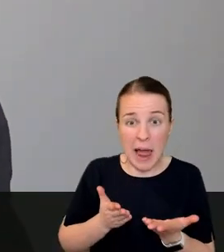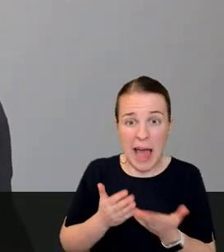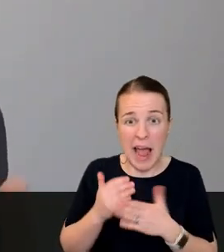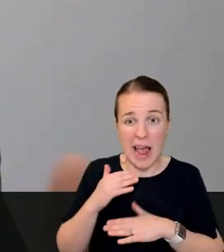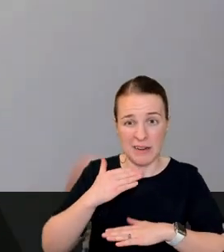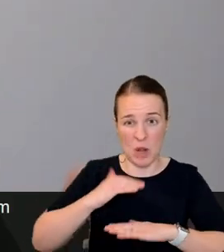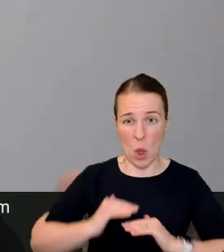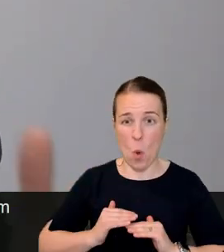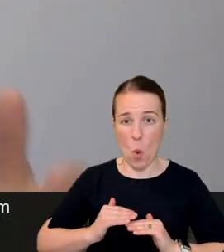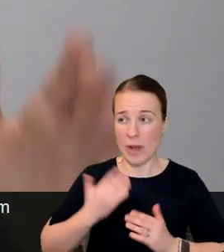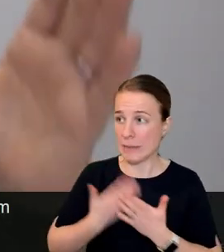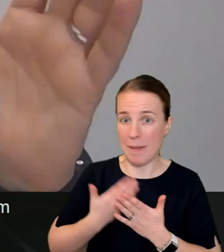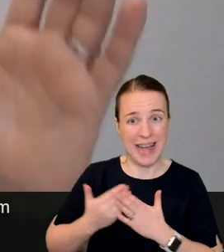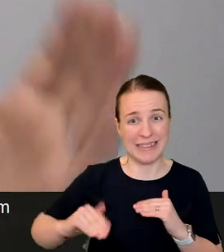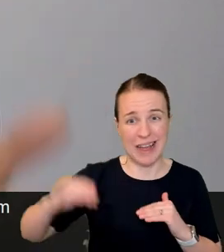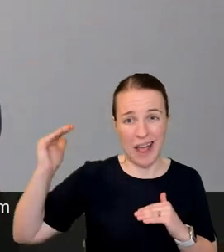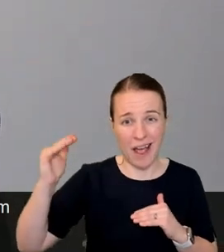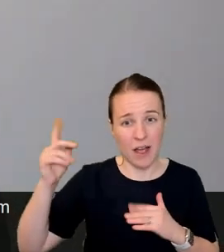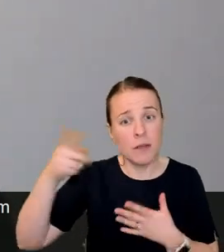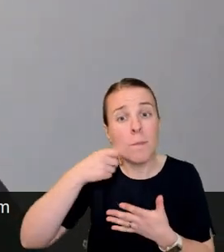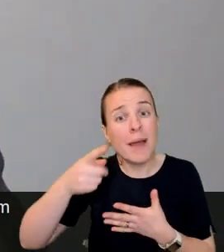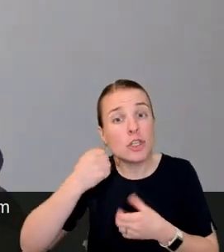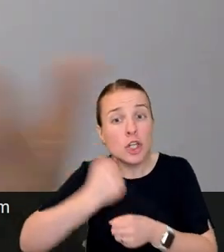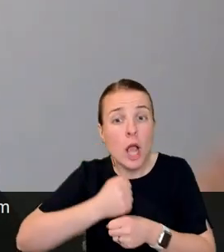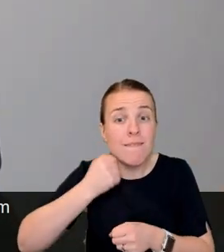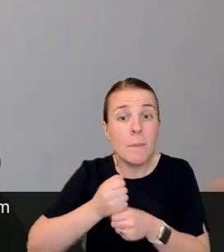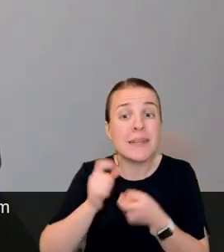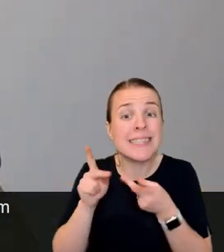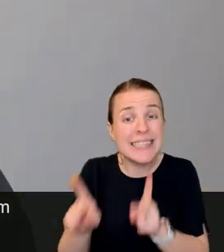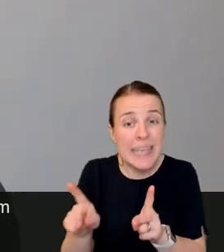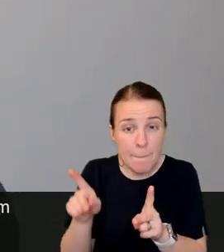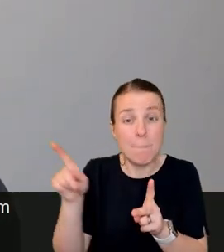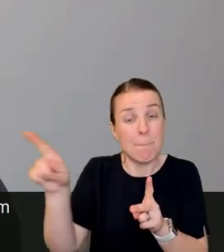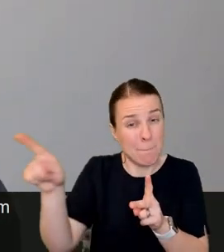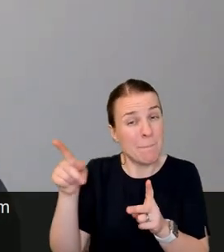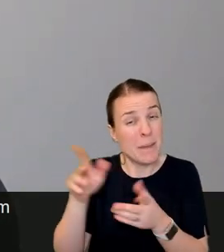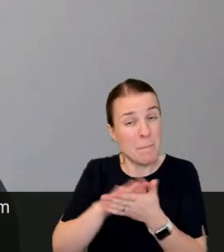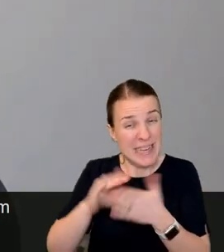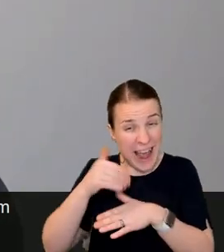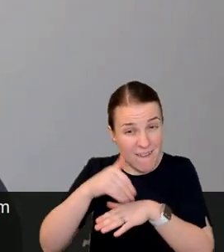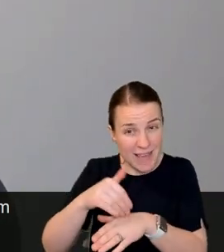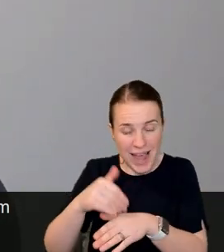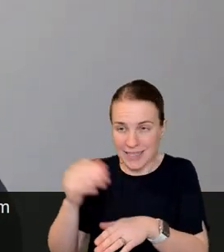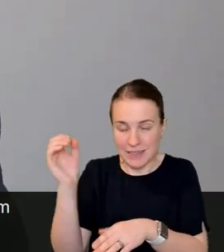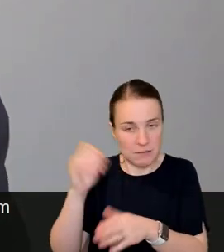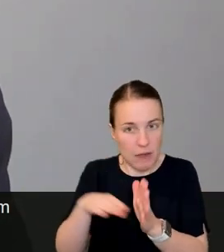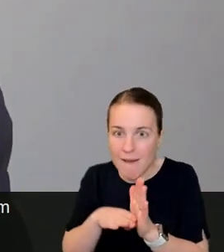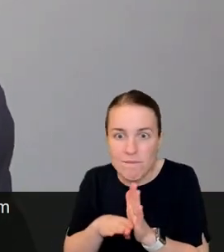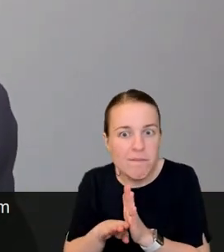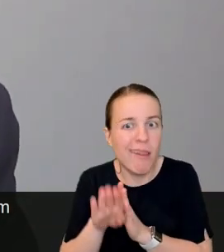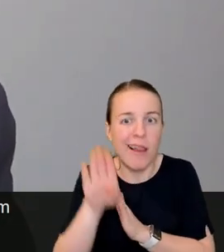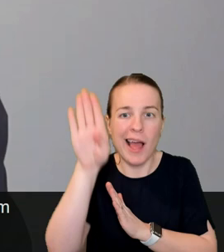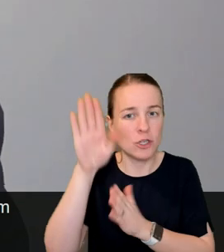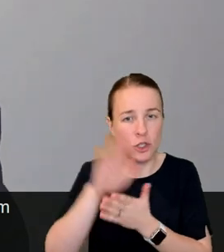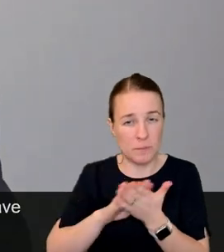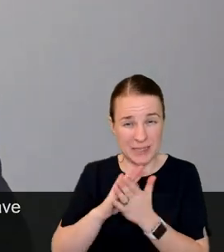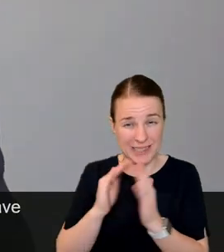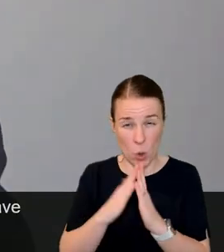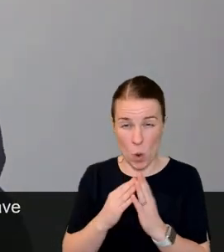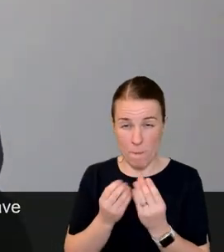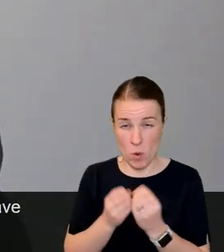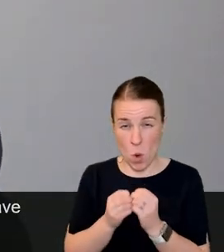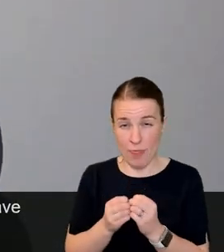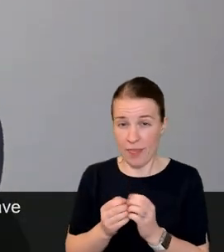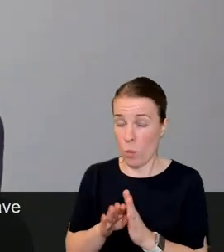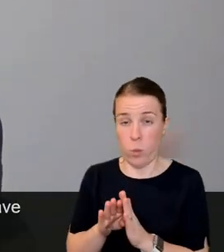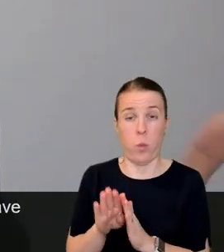one, Help to Buy scheme, have led to inflation of homes to sell because the support given by the government is simply added on by